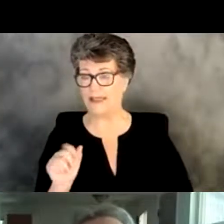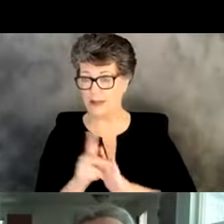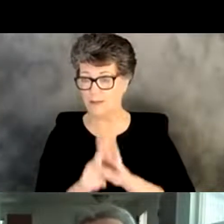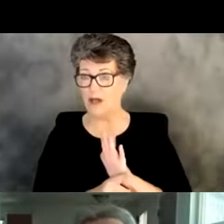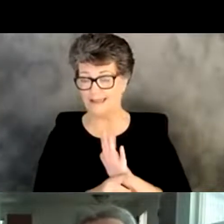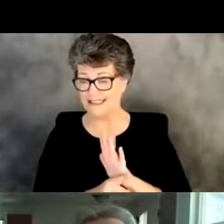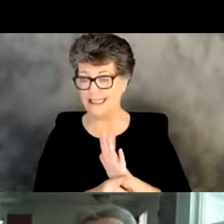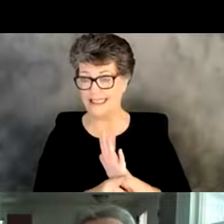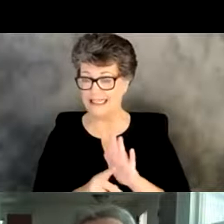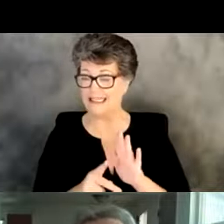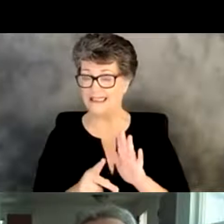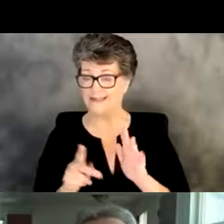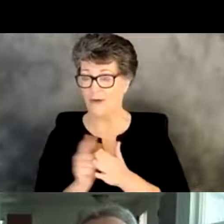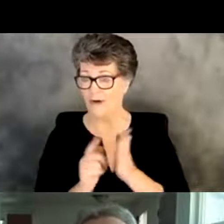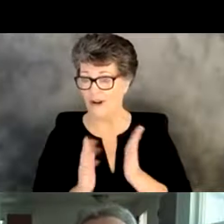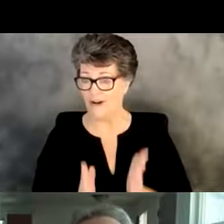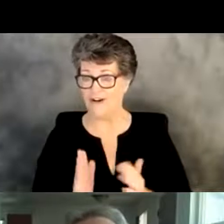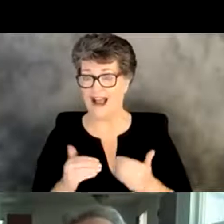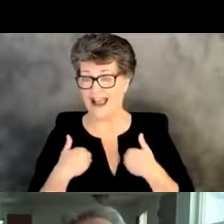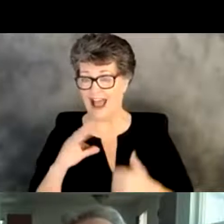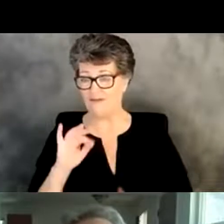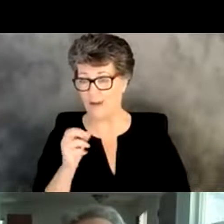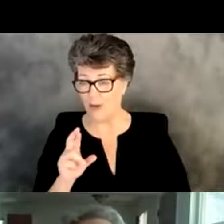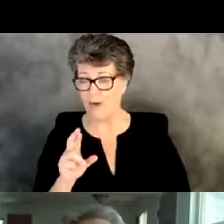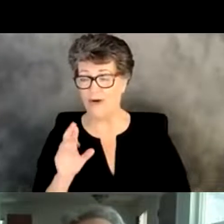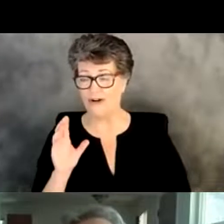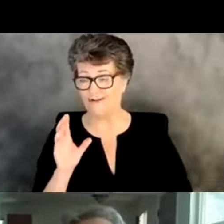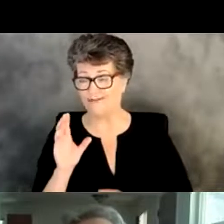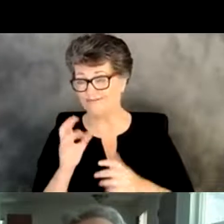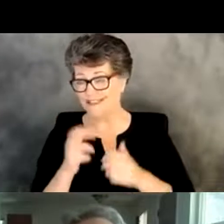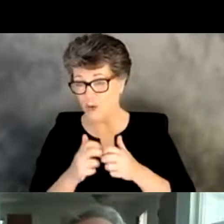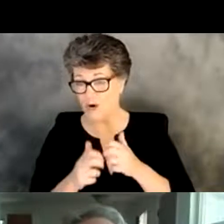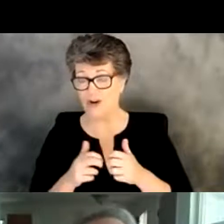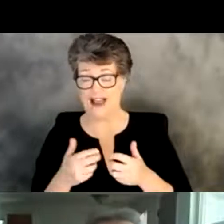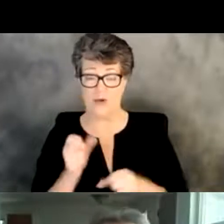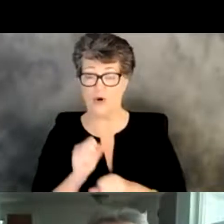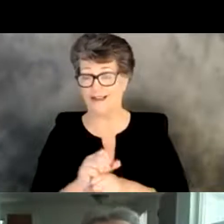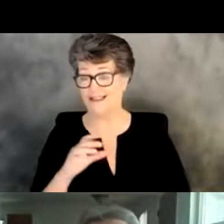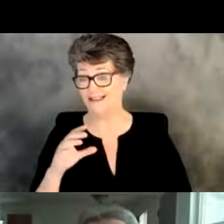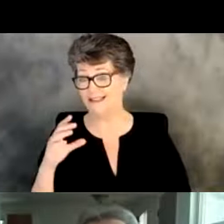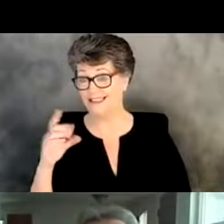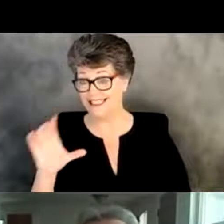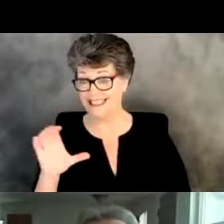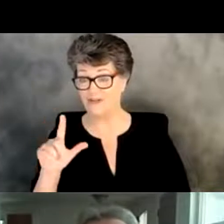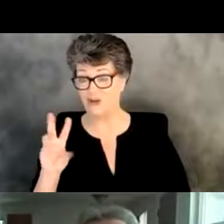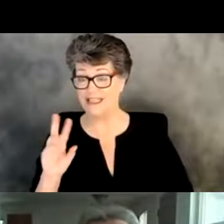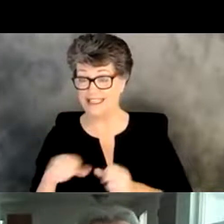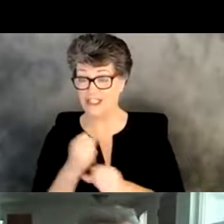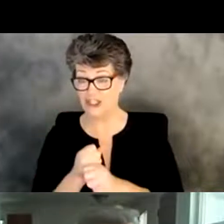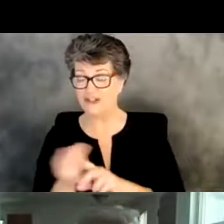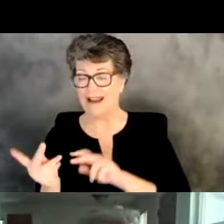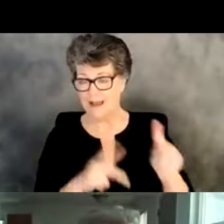I have lived experience with bipolar disorder. I did this work in DC for 26 years before coming back to my home